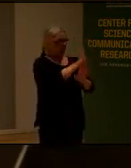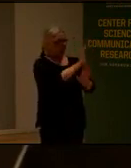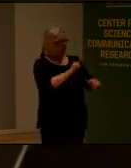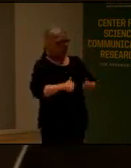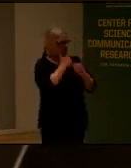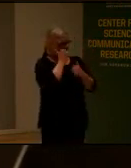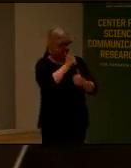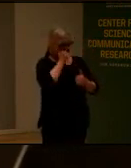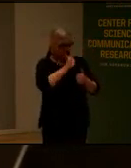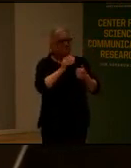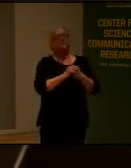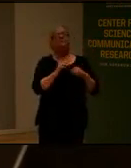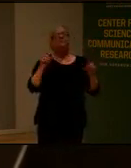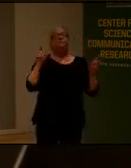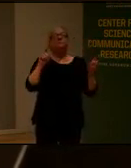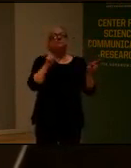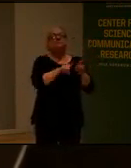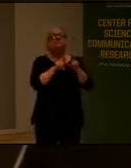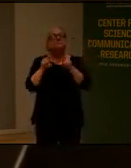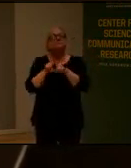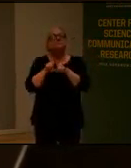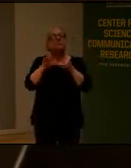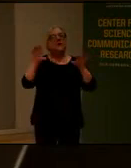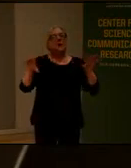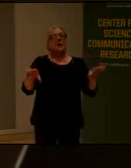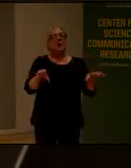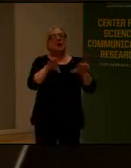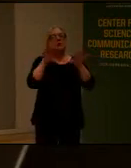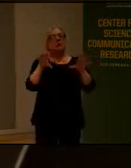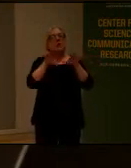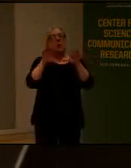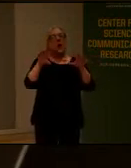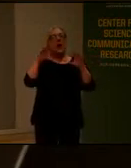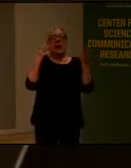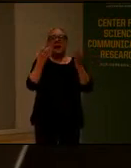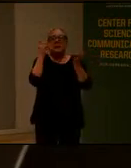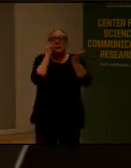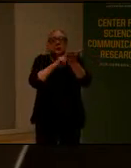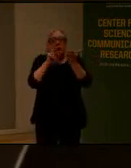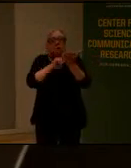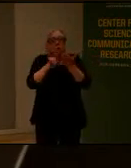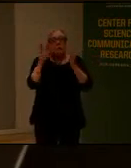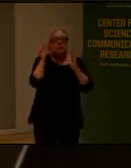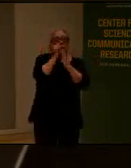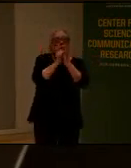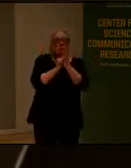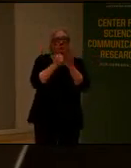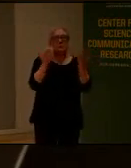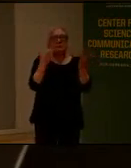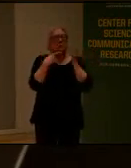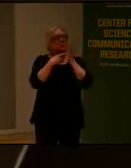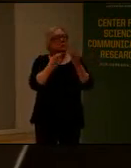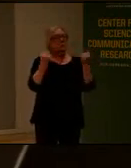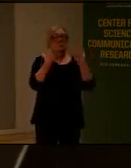produce an action-oriented research agenda of acknowledging that there's a lot that we don't know.